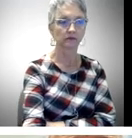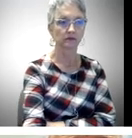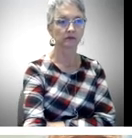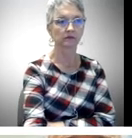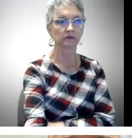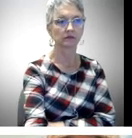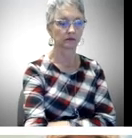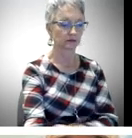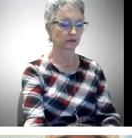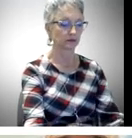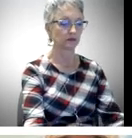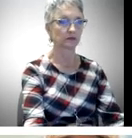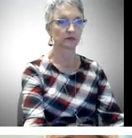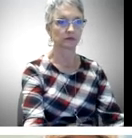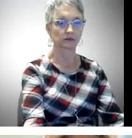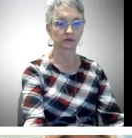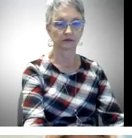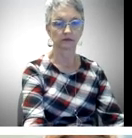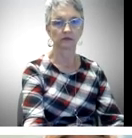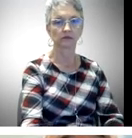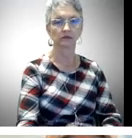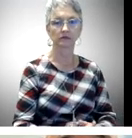when she was given appropriate support. Next slide.